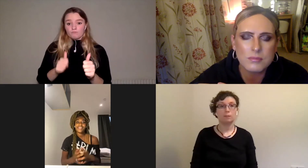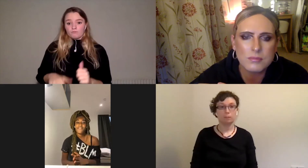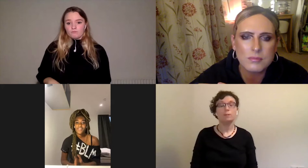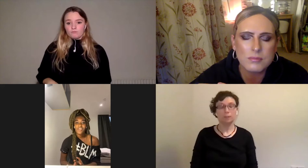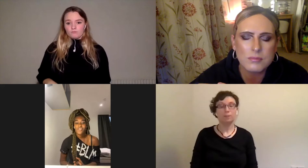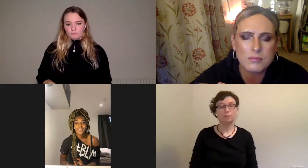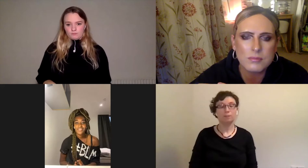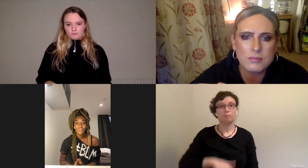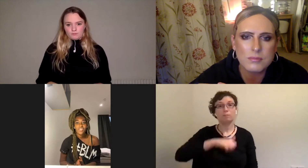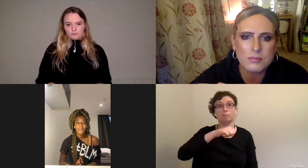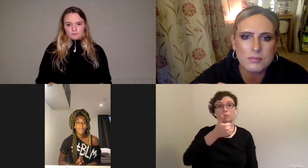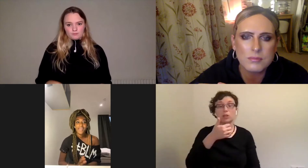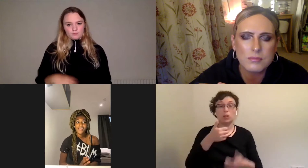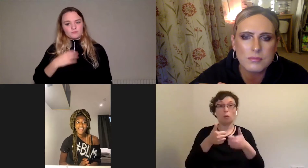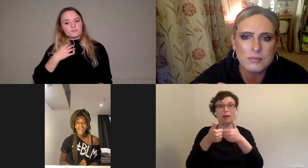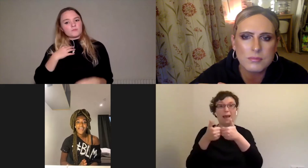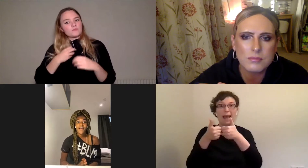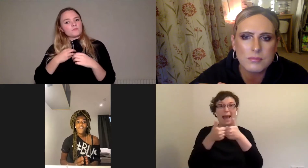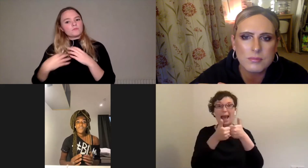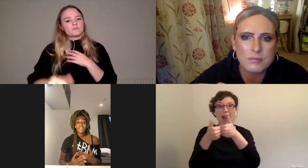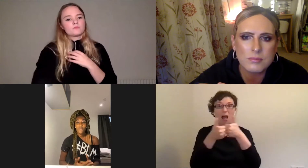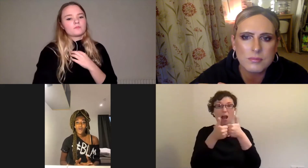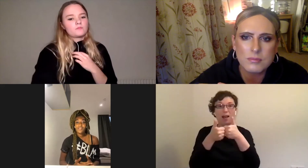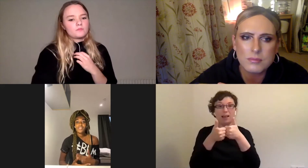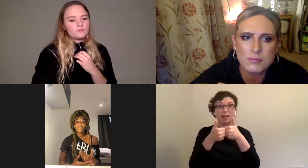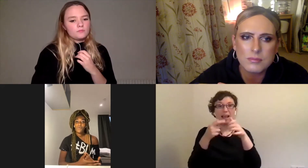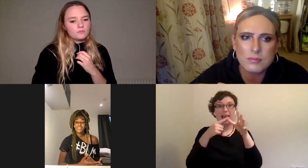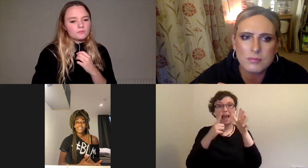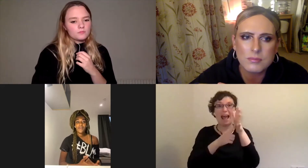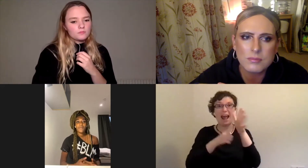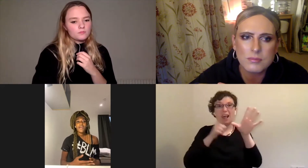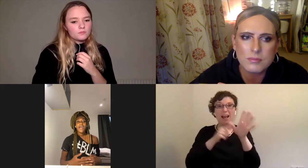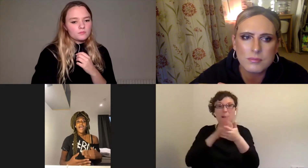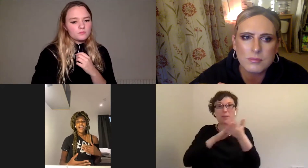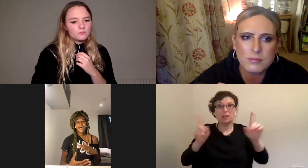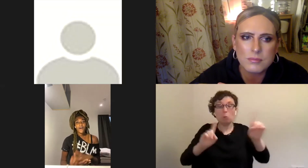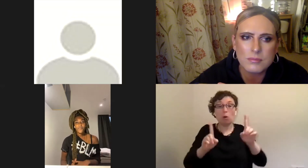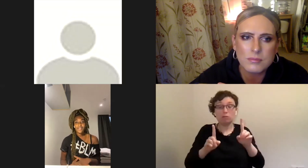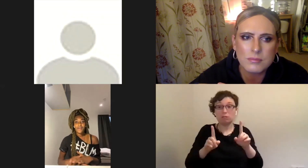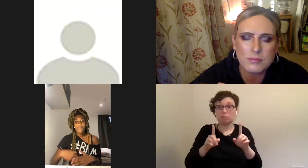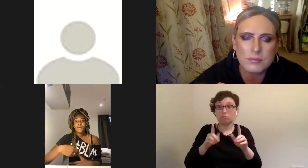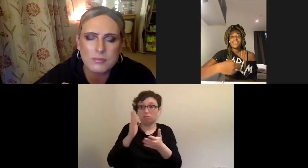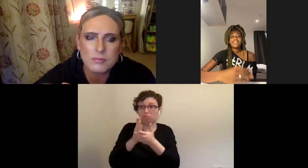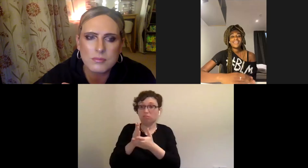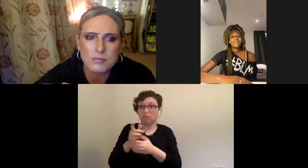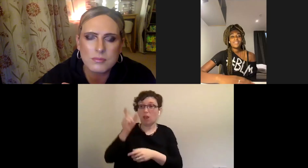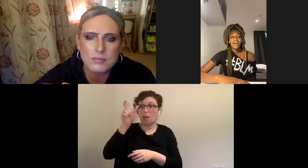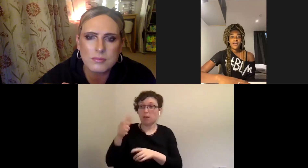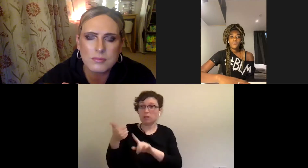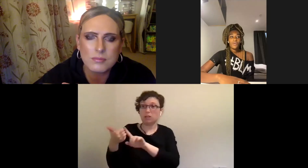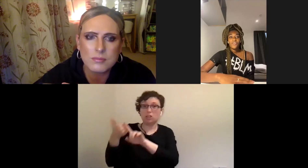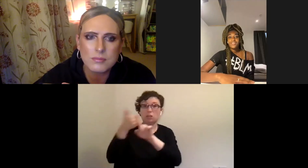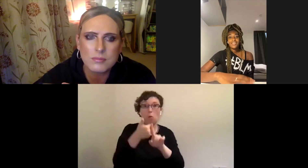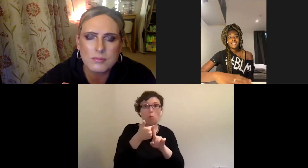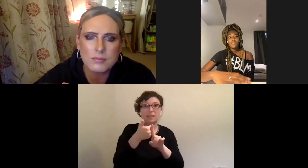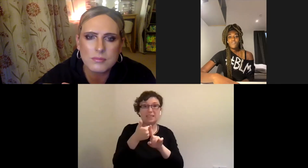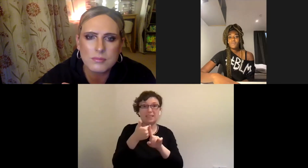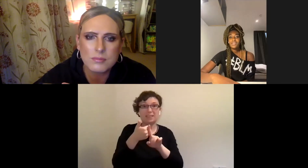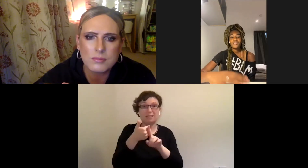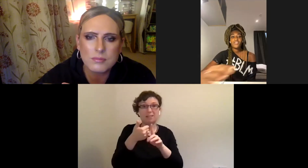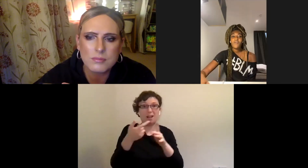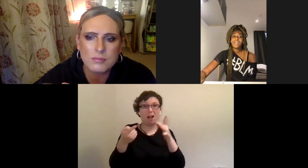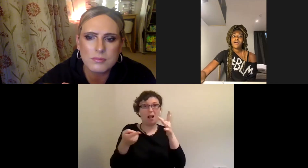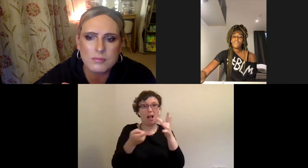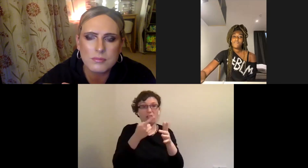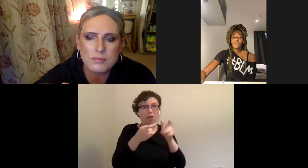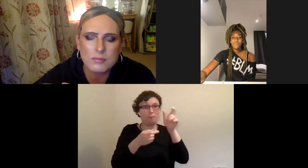basic definition is just being there for someone, supporting them and helping them. But it seems like within this movement